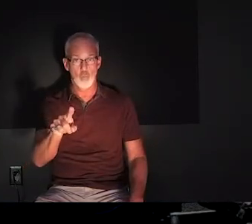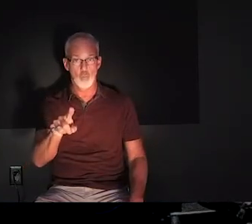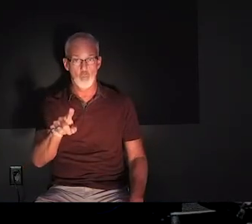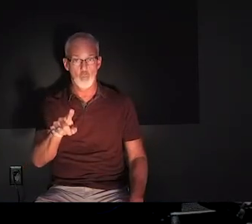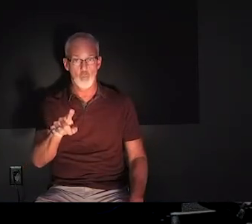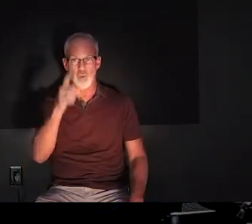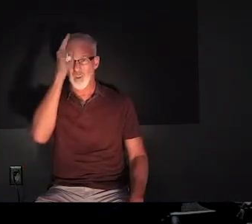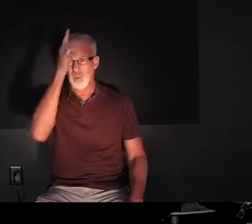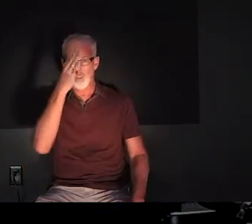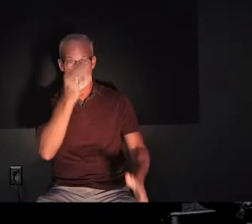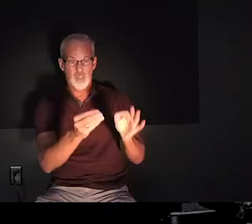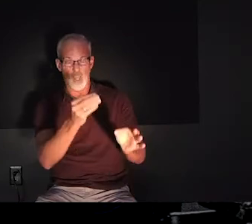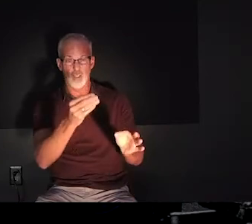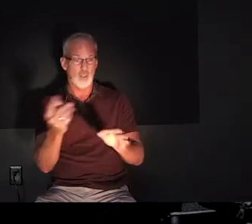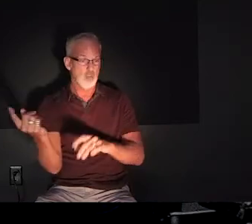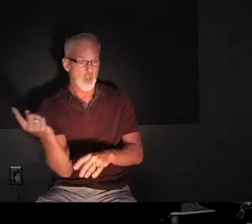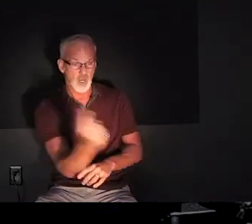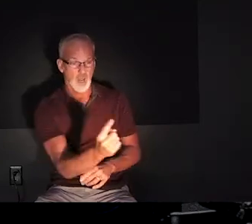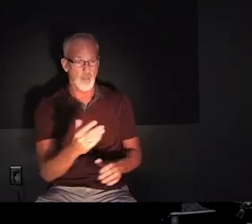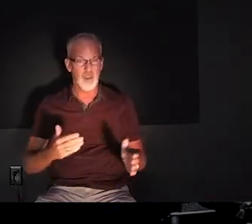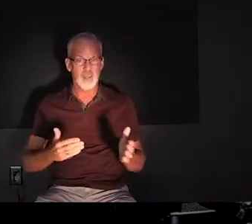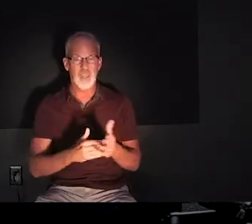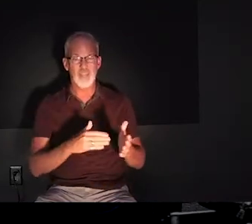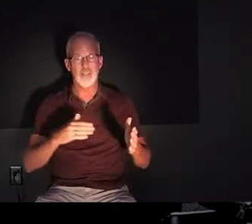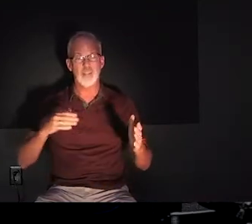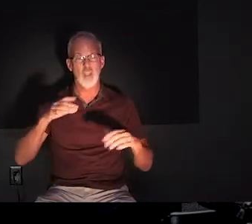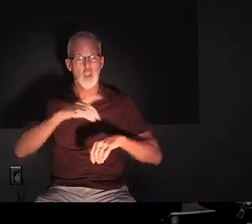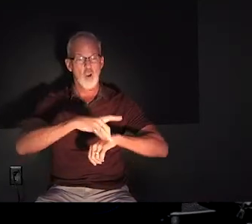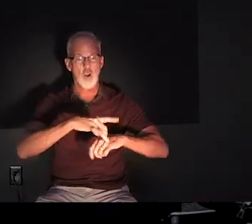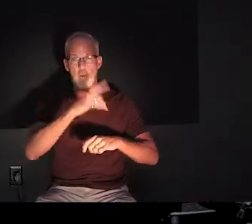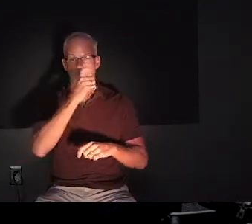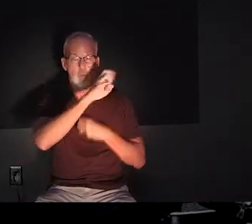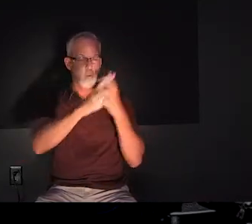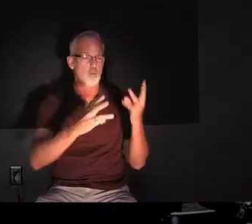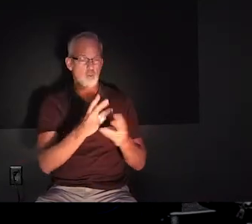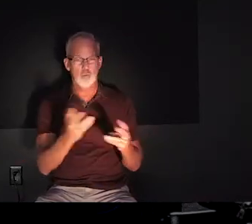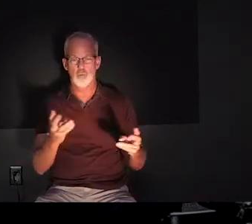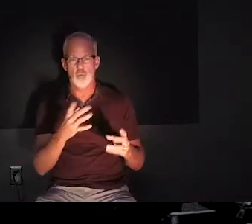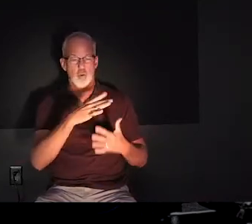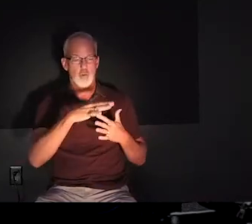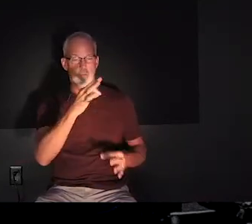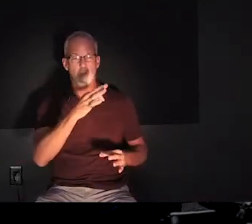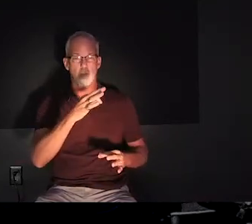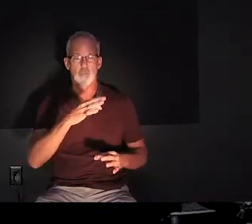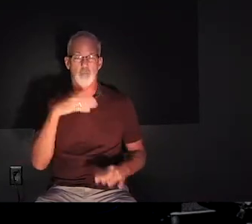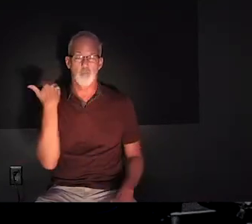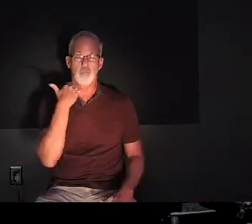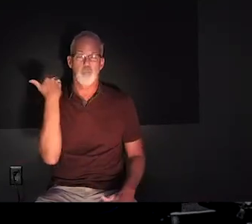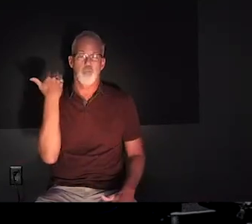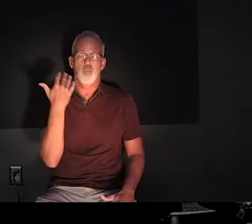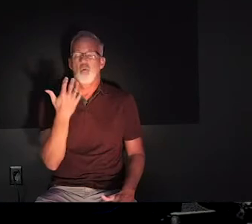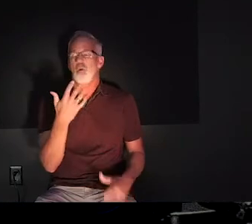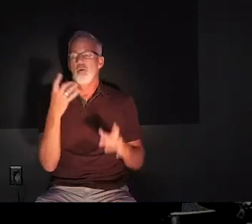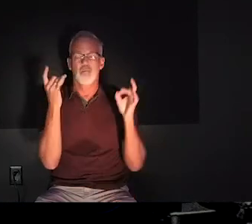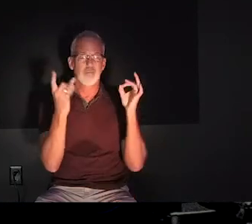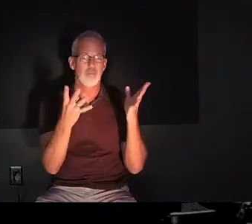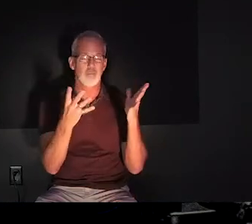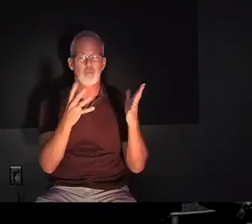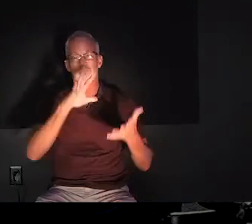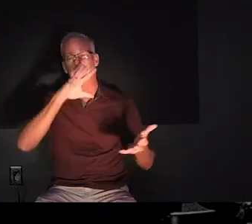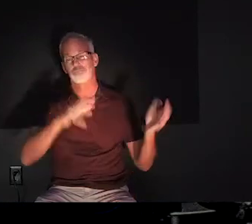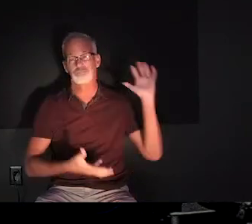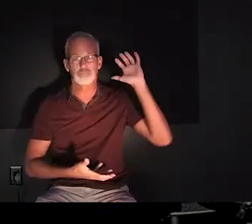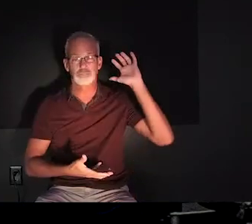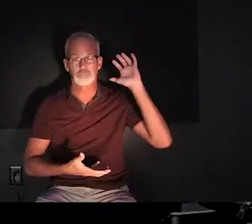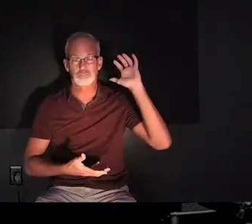judgment of God was going to come upon this earth because this world was spiritually bankrupt. They were corrupt.